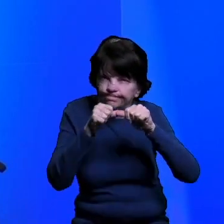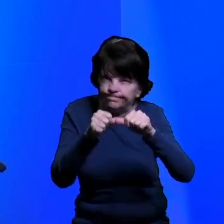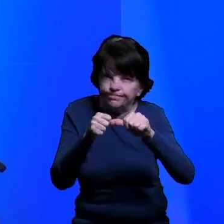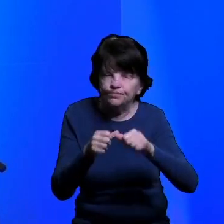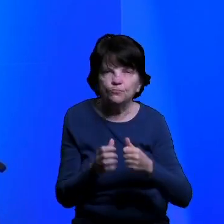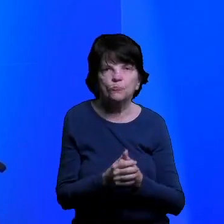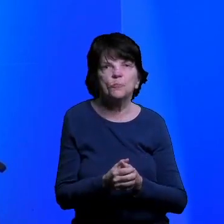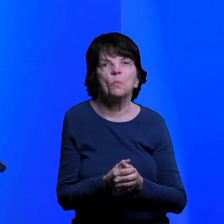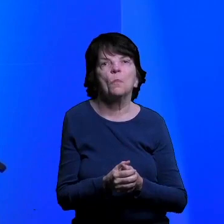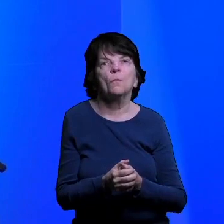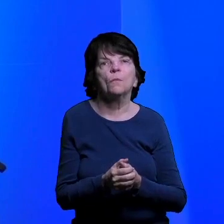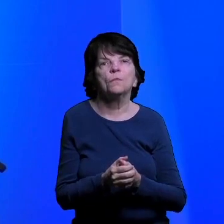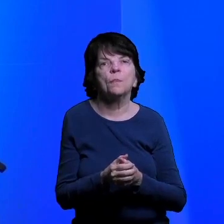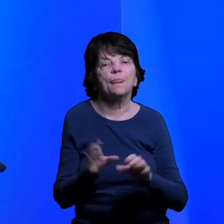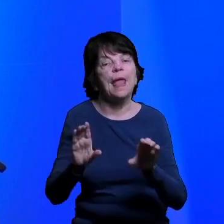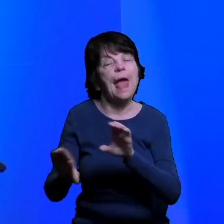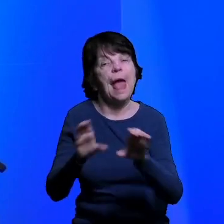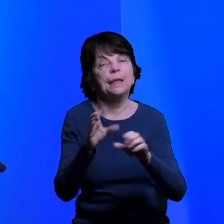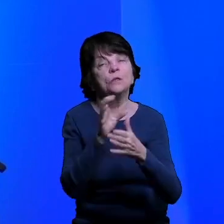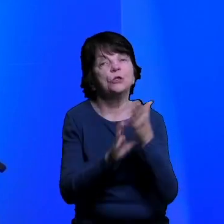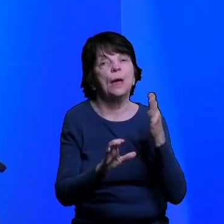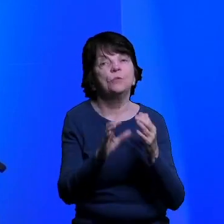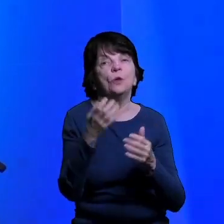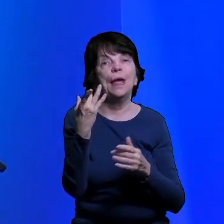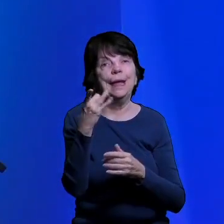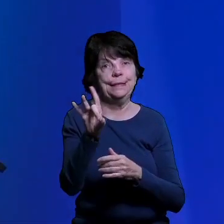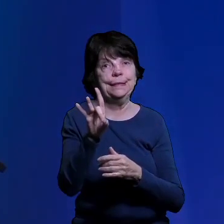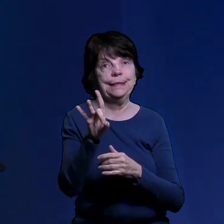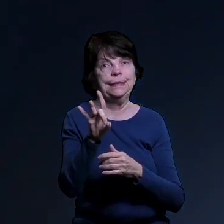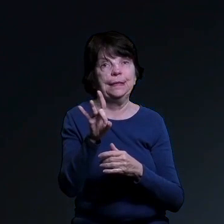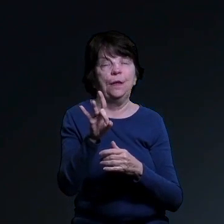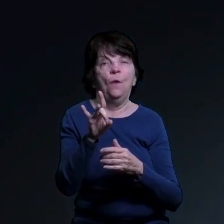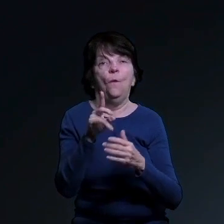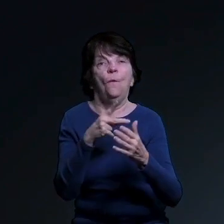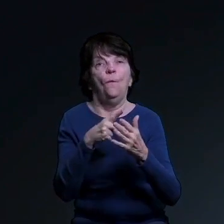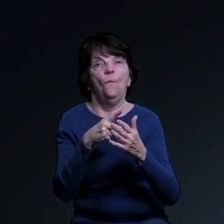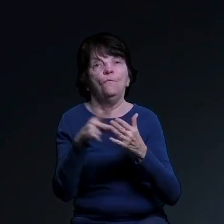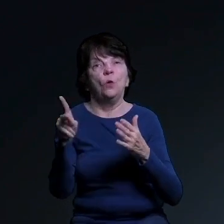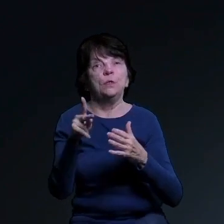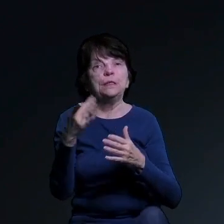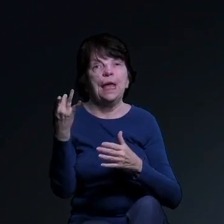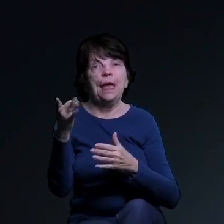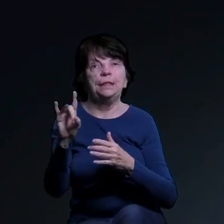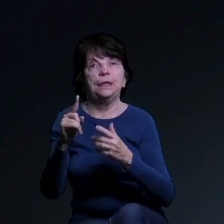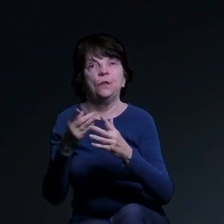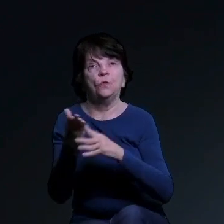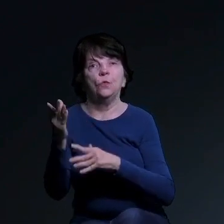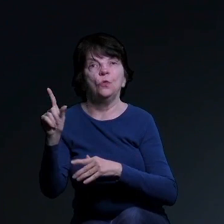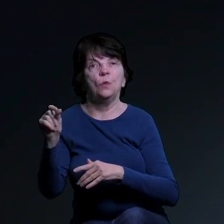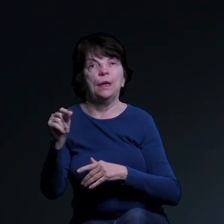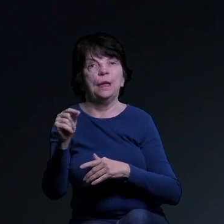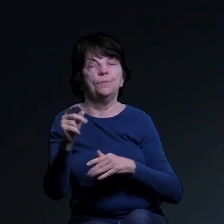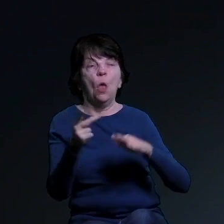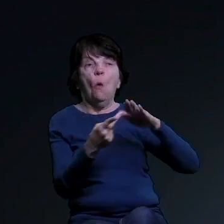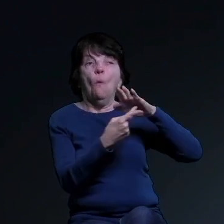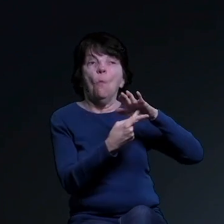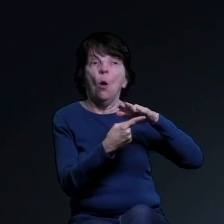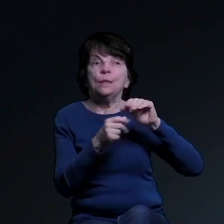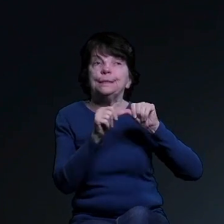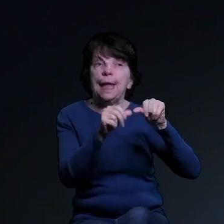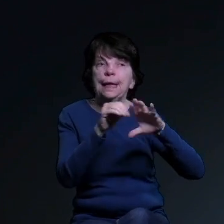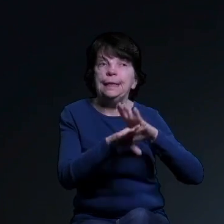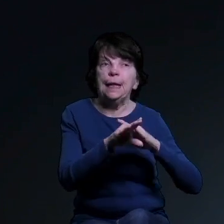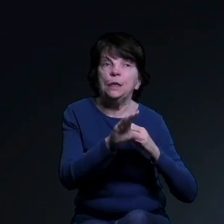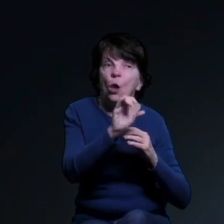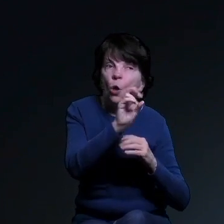game. Acts chapter 18, in verses 18 through 20, it says, "Paul stayed in Corinth for some time after that,